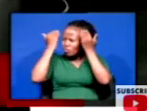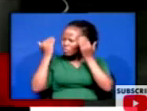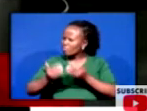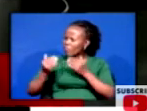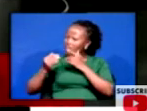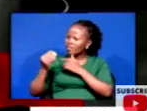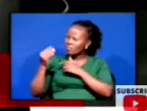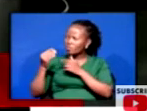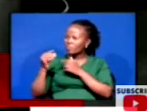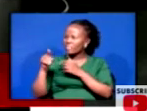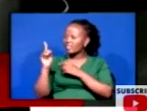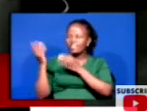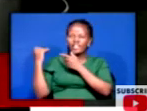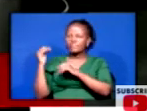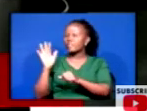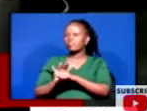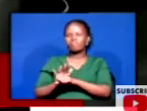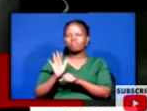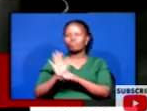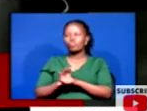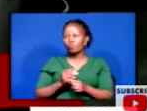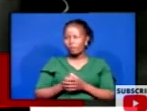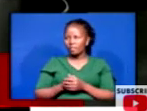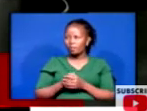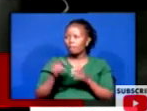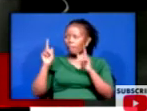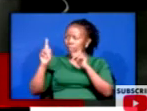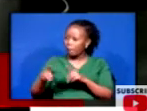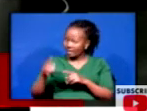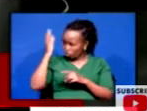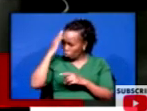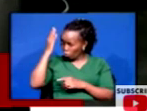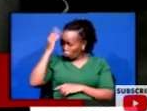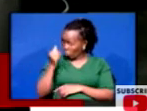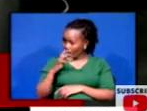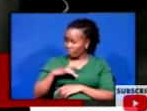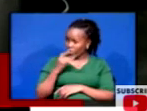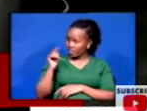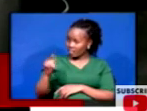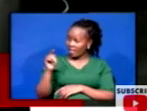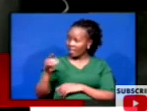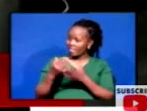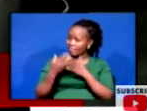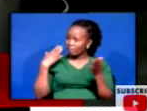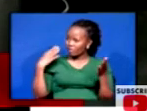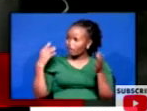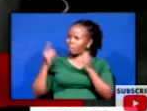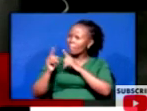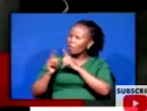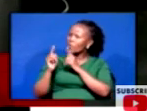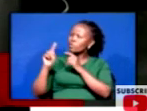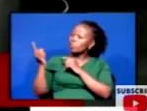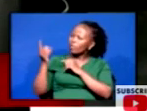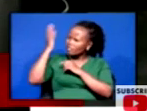bit too much. That's in my view. Okay. You asked me why I felt this way earlier. I took time to just see how the